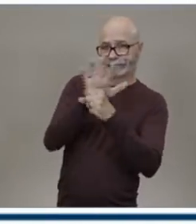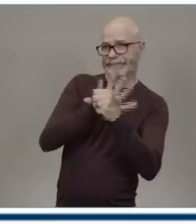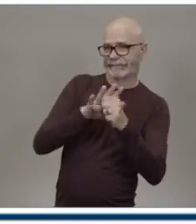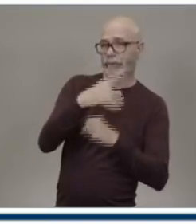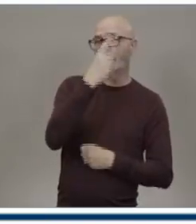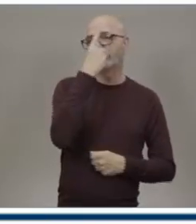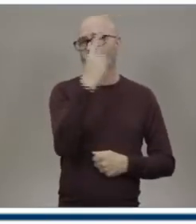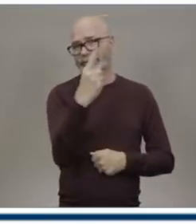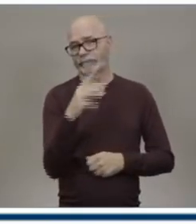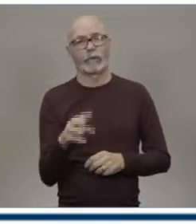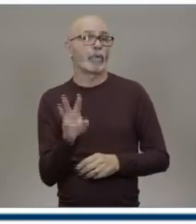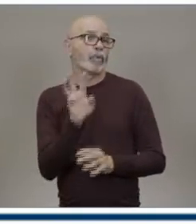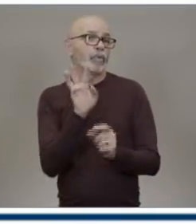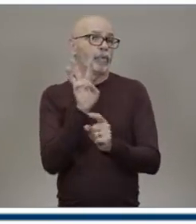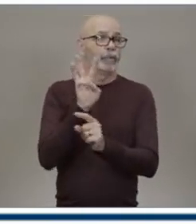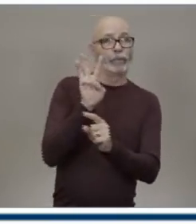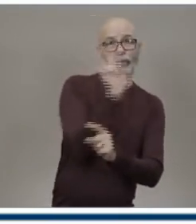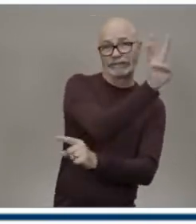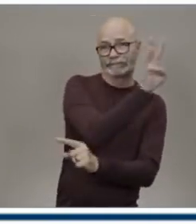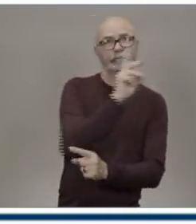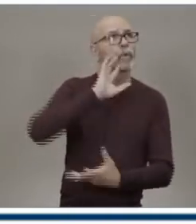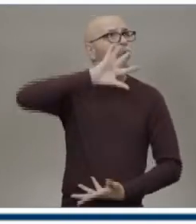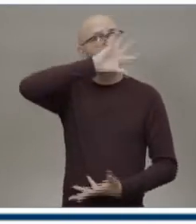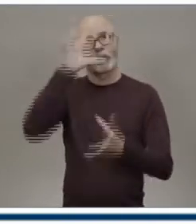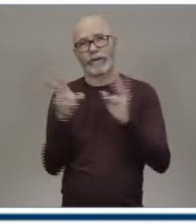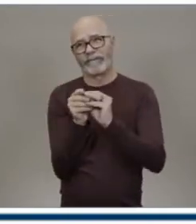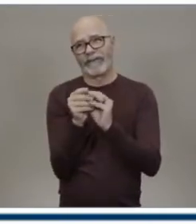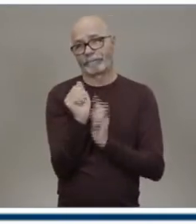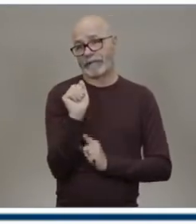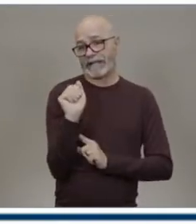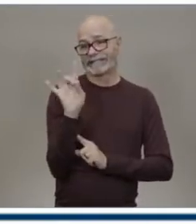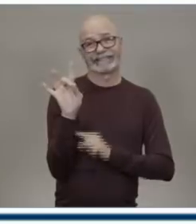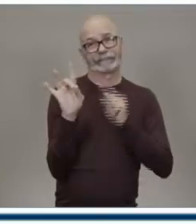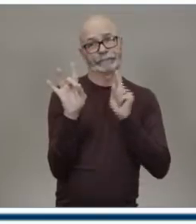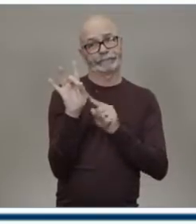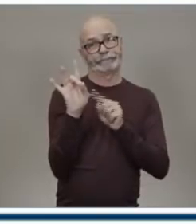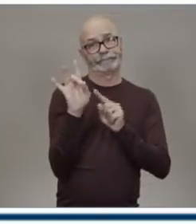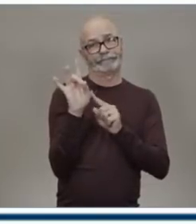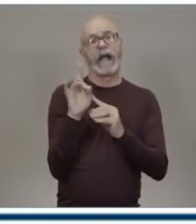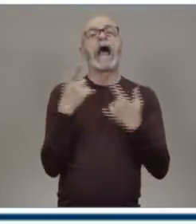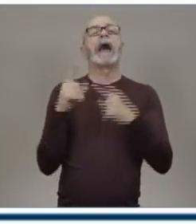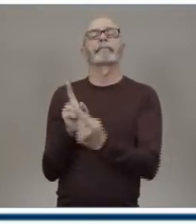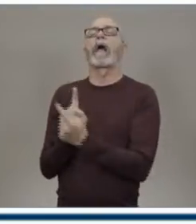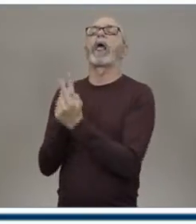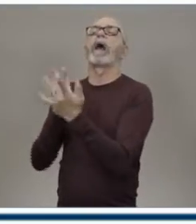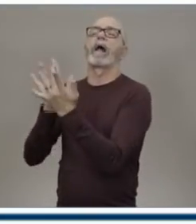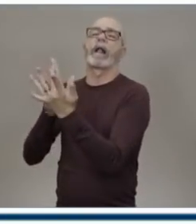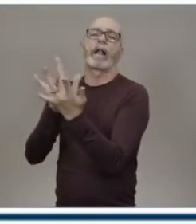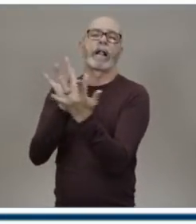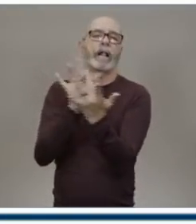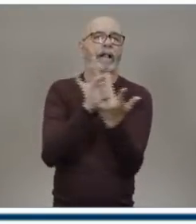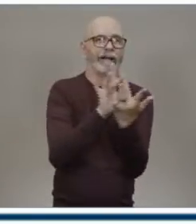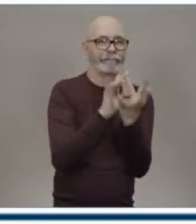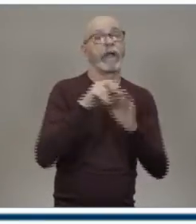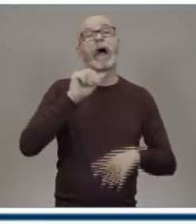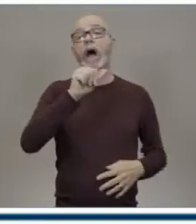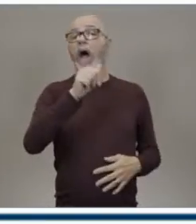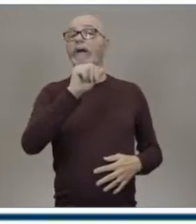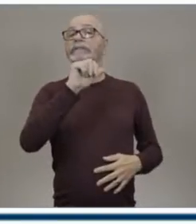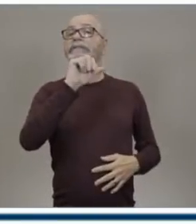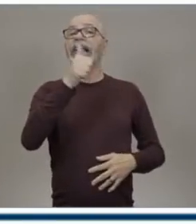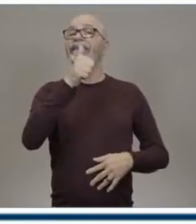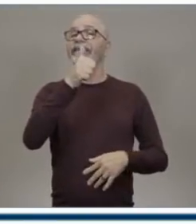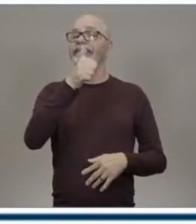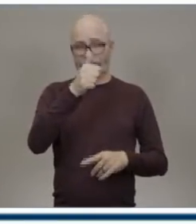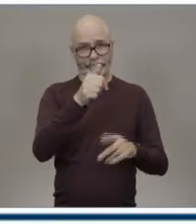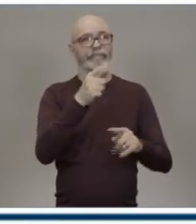these cases, 18 were close contacts of previously reported cases, 10 were travel related, so those are good news because those